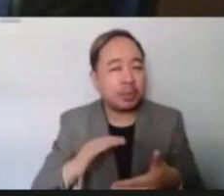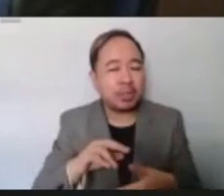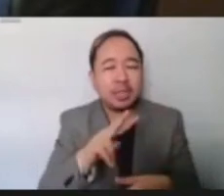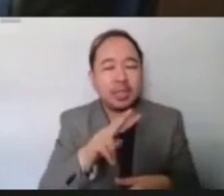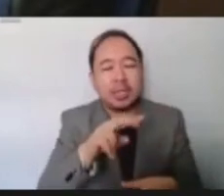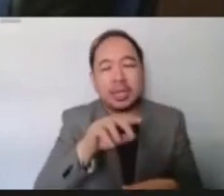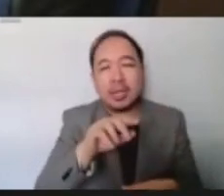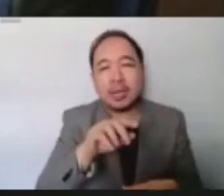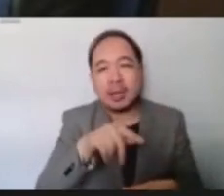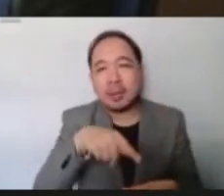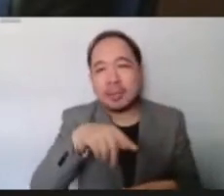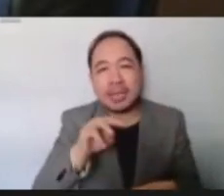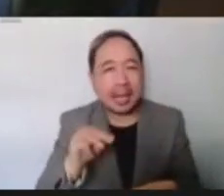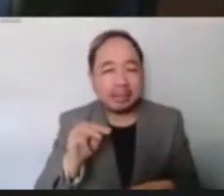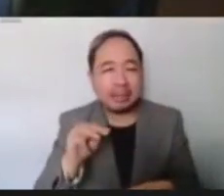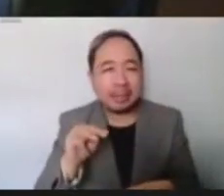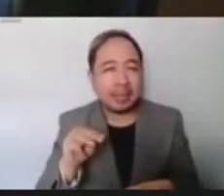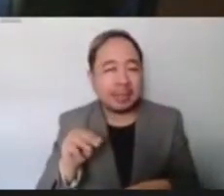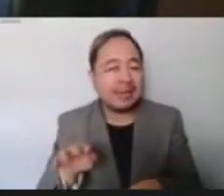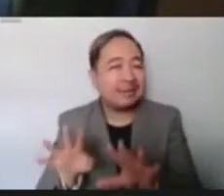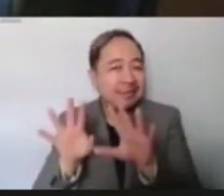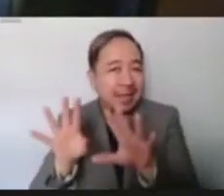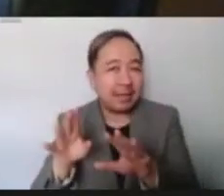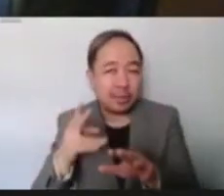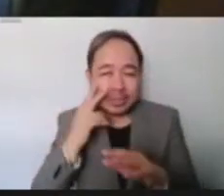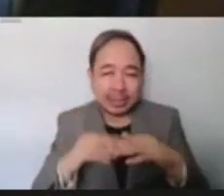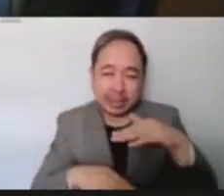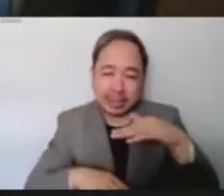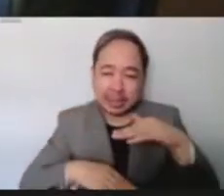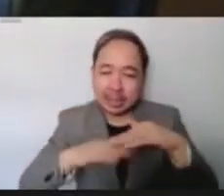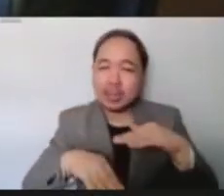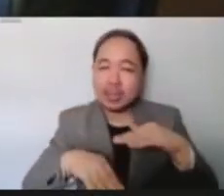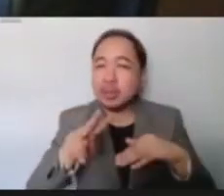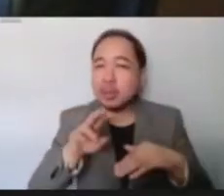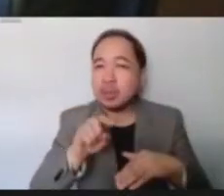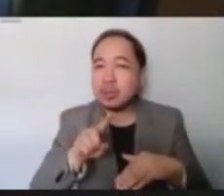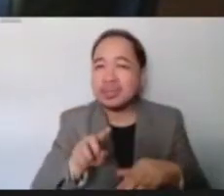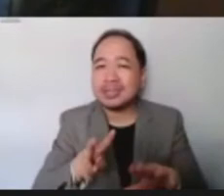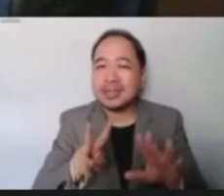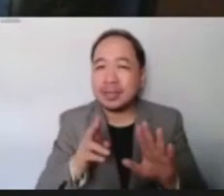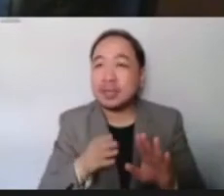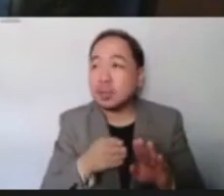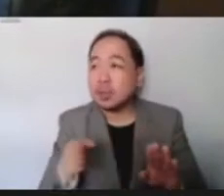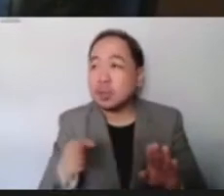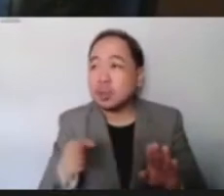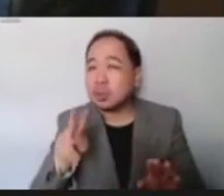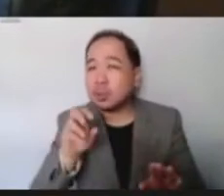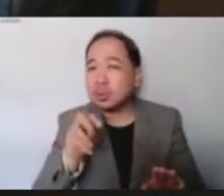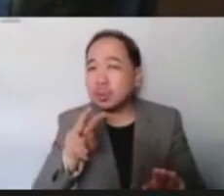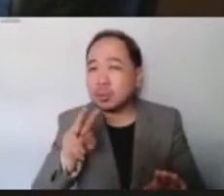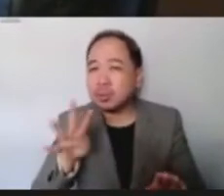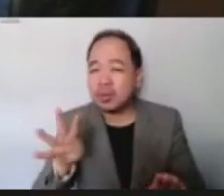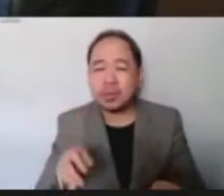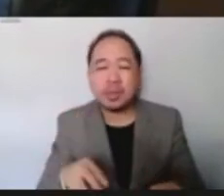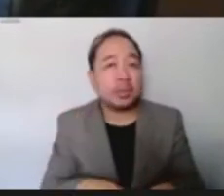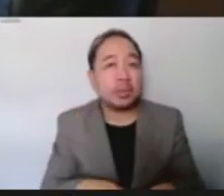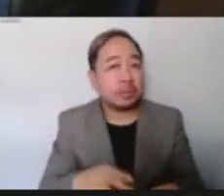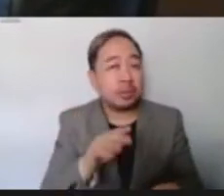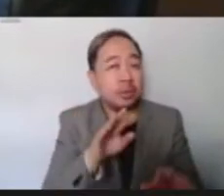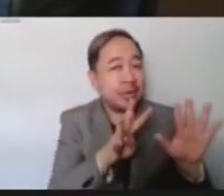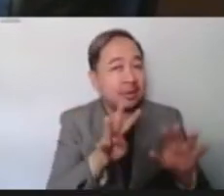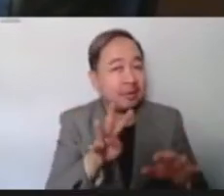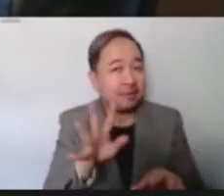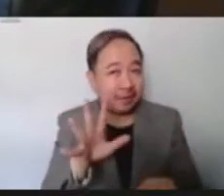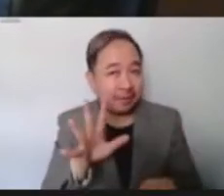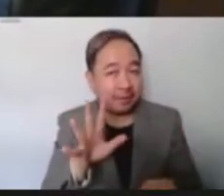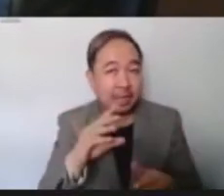concentration over Baseline in year 2017 by 2024 95 cities have already improved